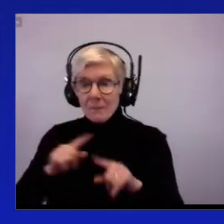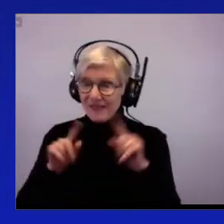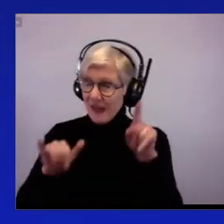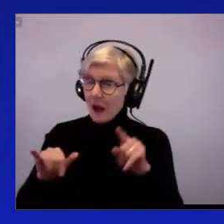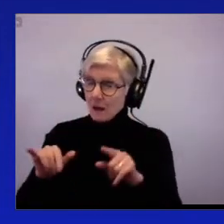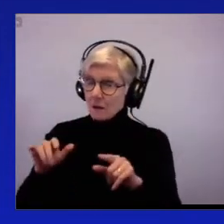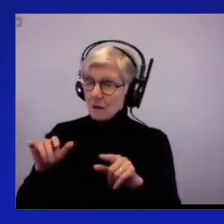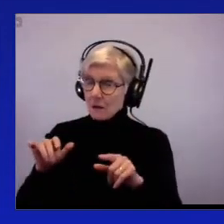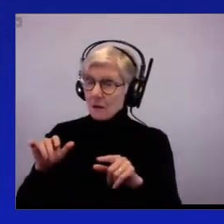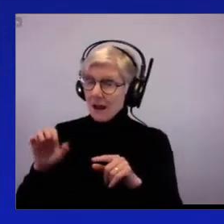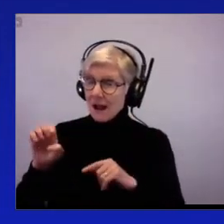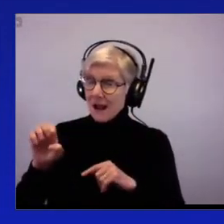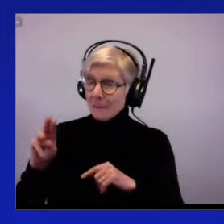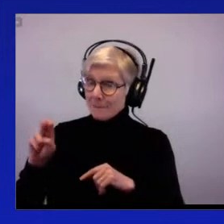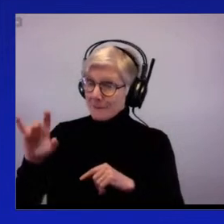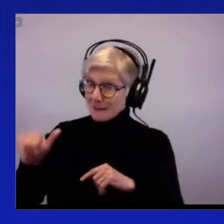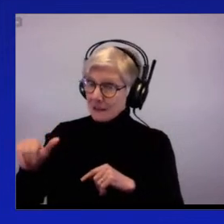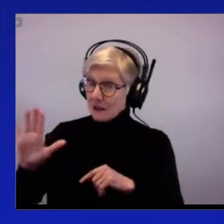have